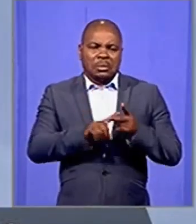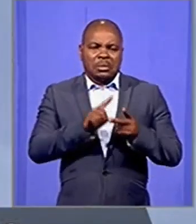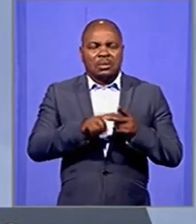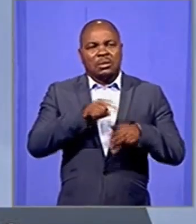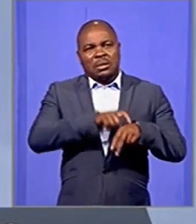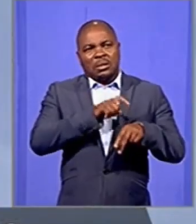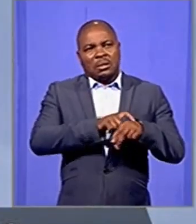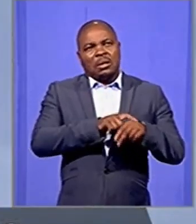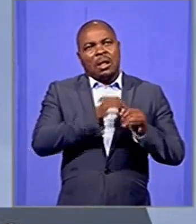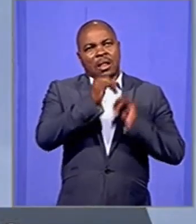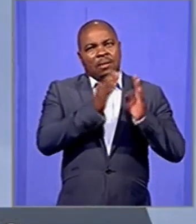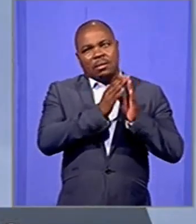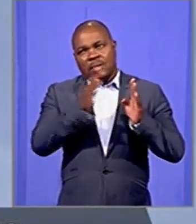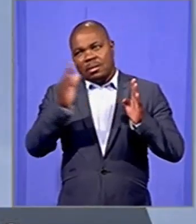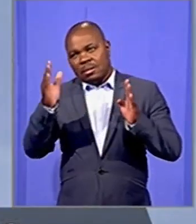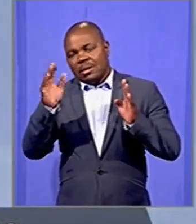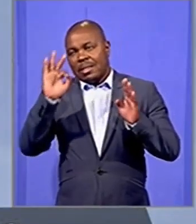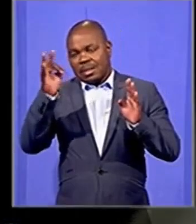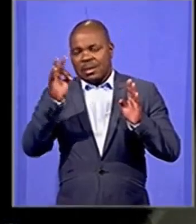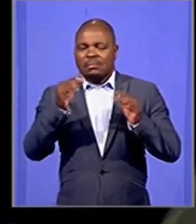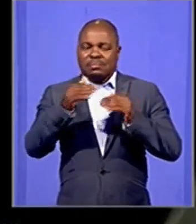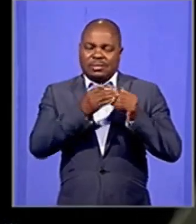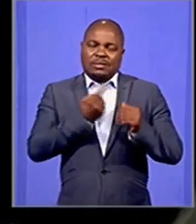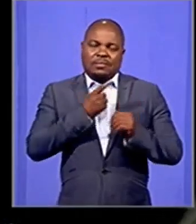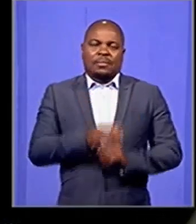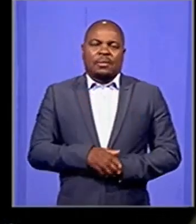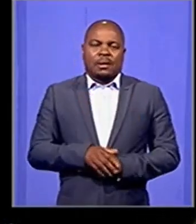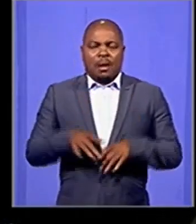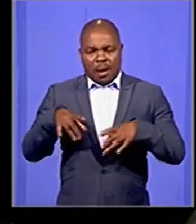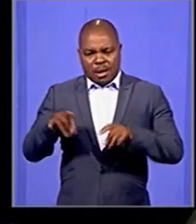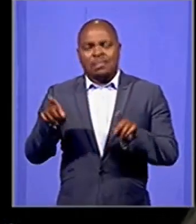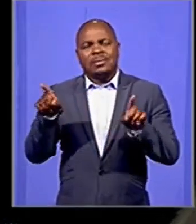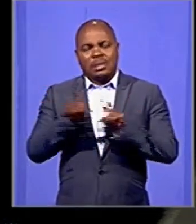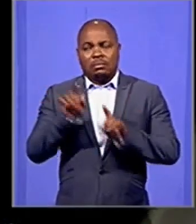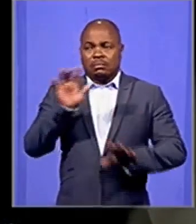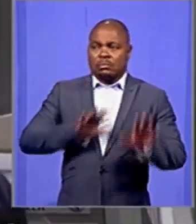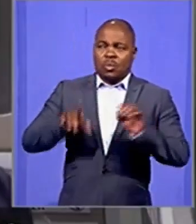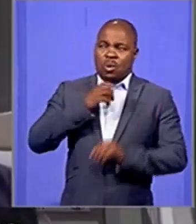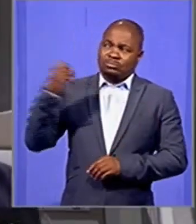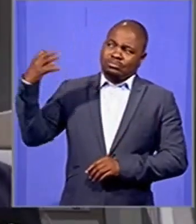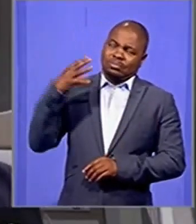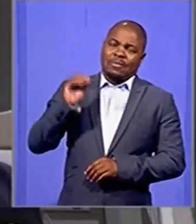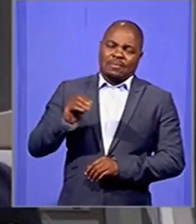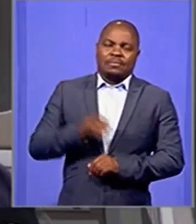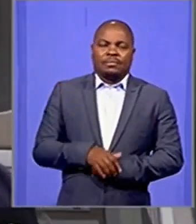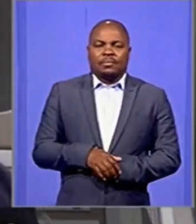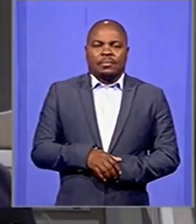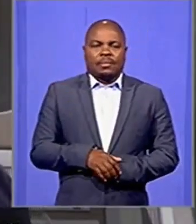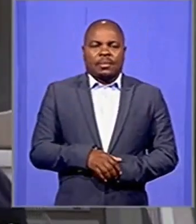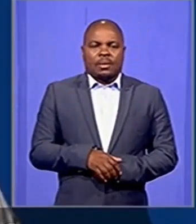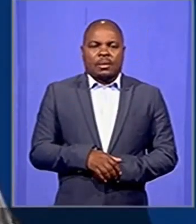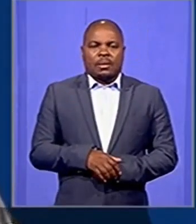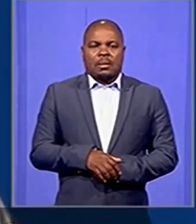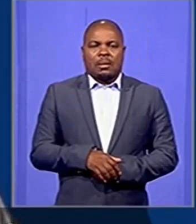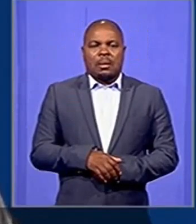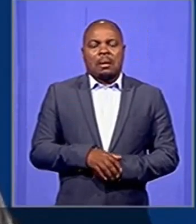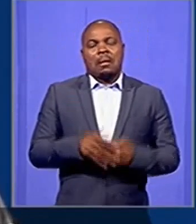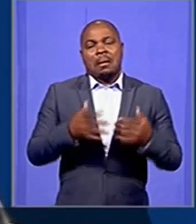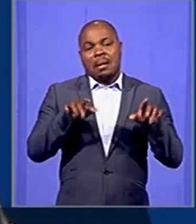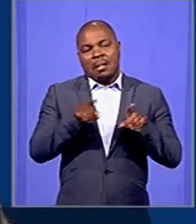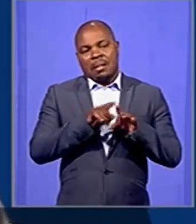10 le hora ya 3 thapama. Diphoofolo le tsona di angwa hampe ke motjheso ona. Unlike people, animals